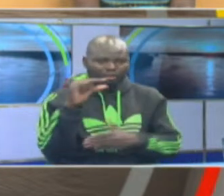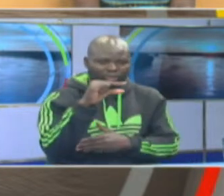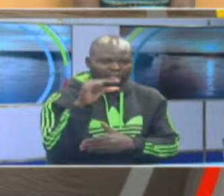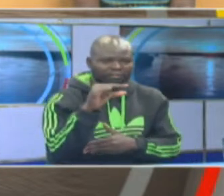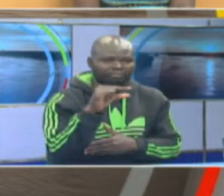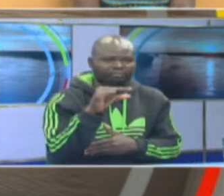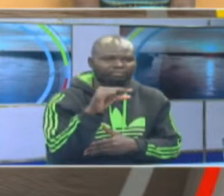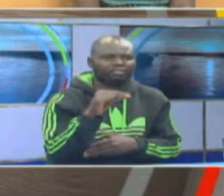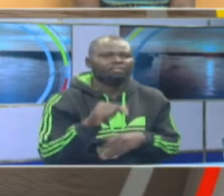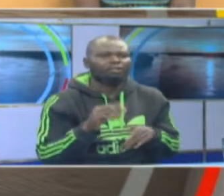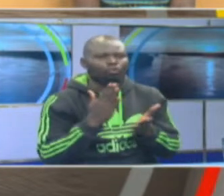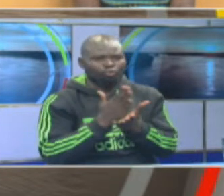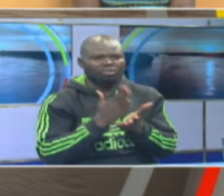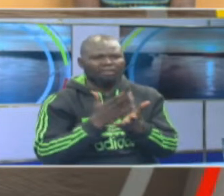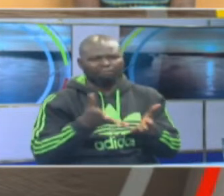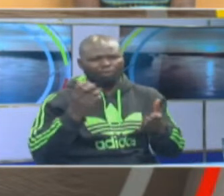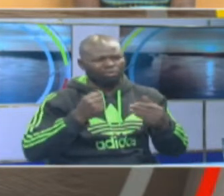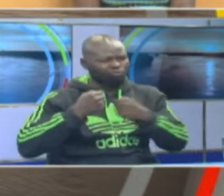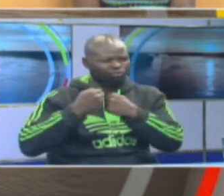Thank you, Gladys.